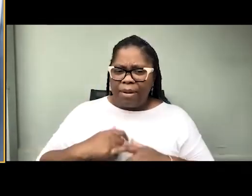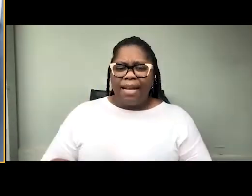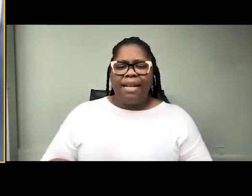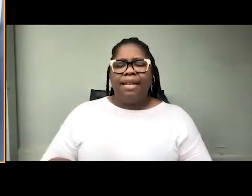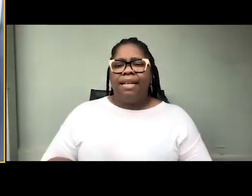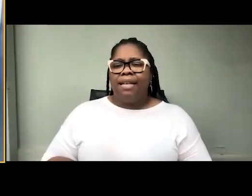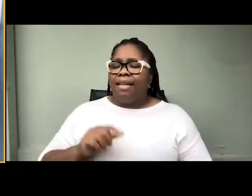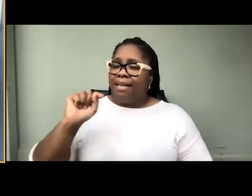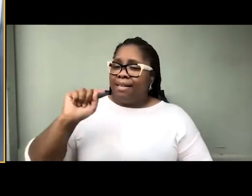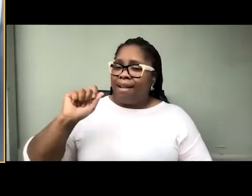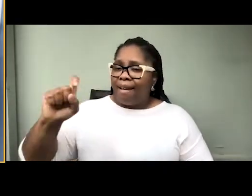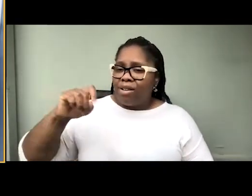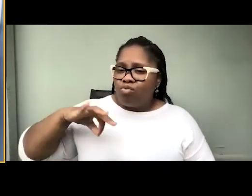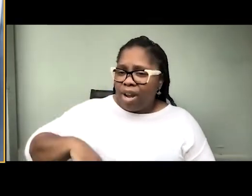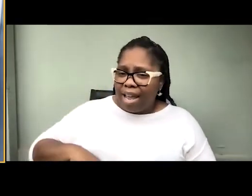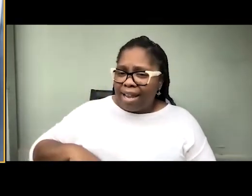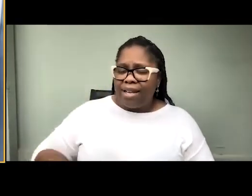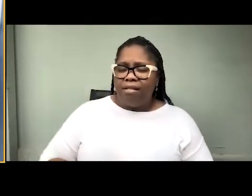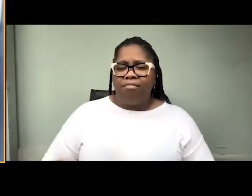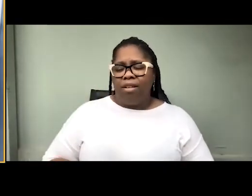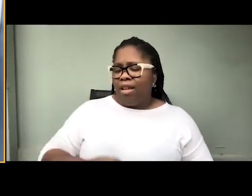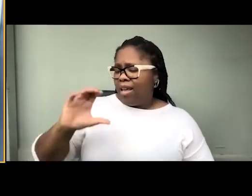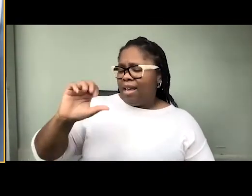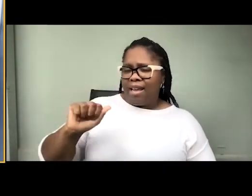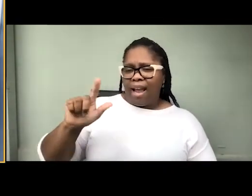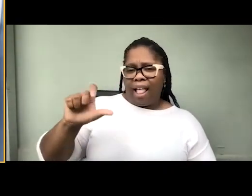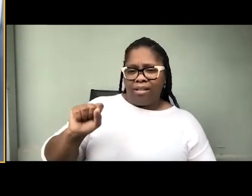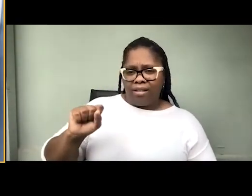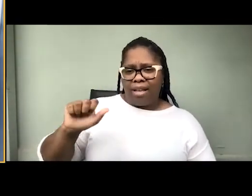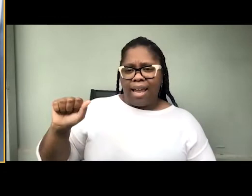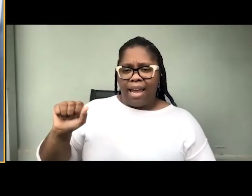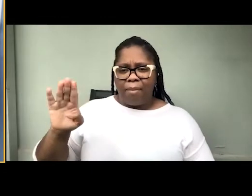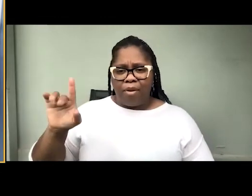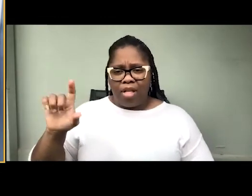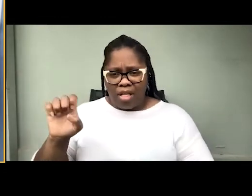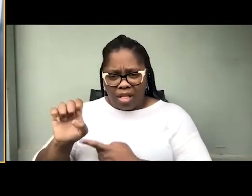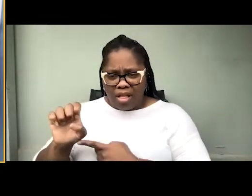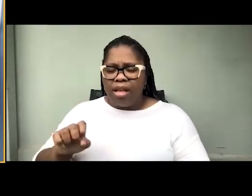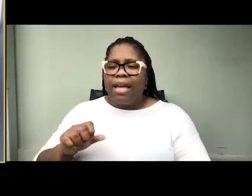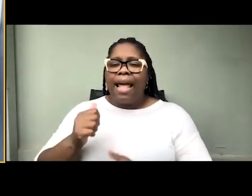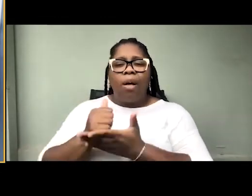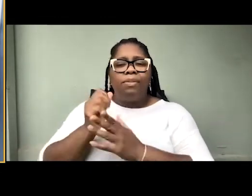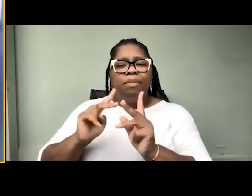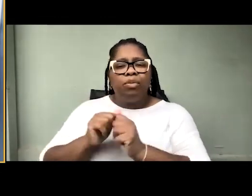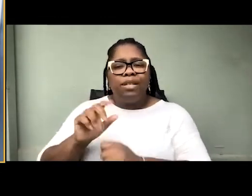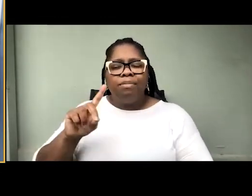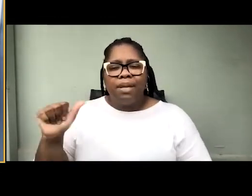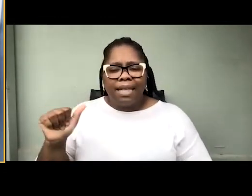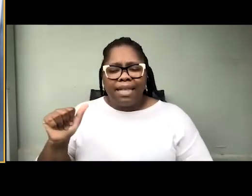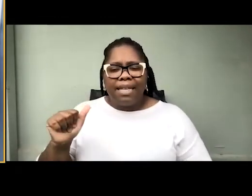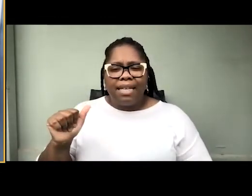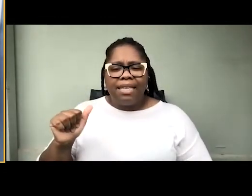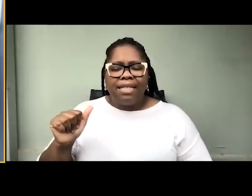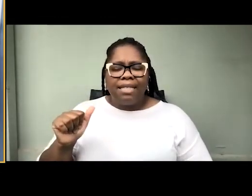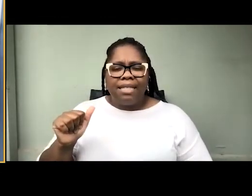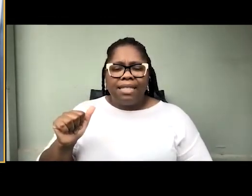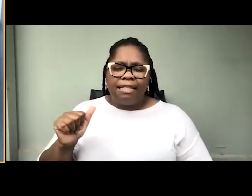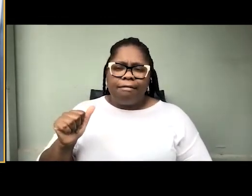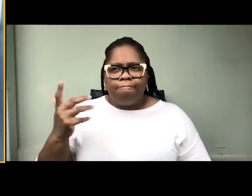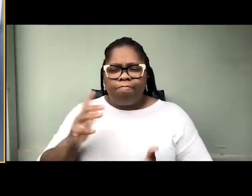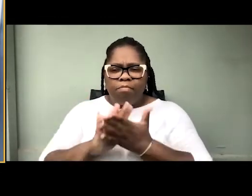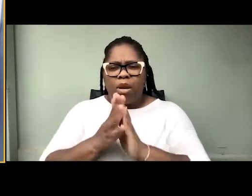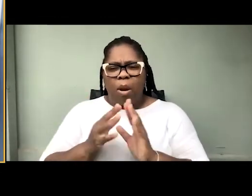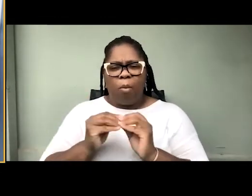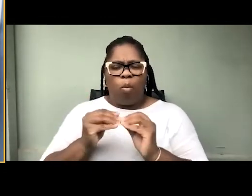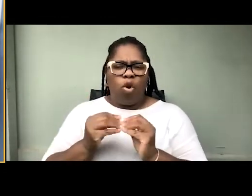here. We mentioned the CalAble program, which helps people with disabilities gain financial independence